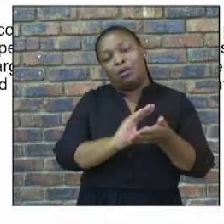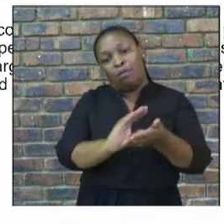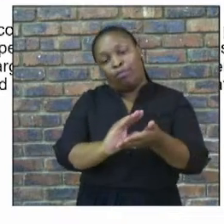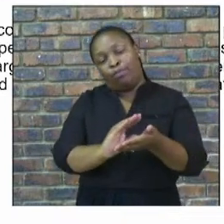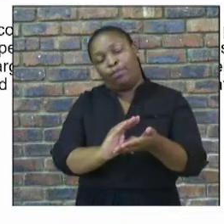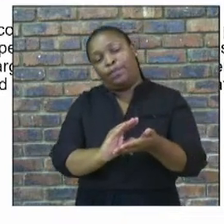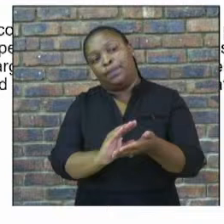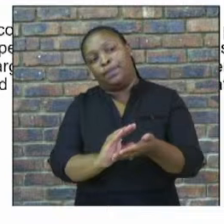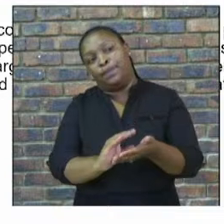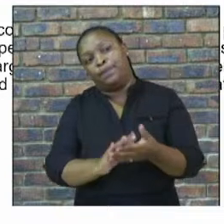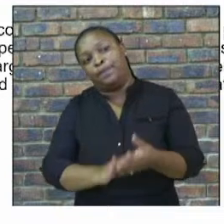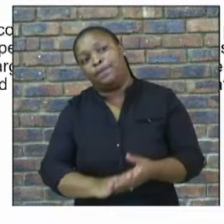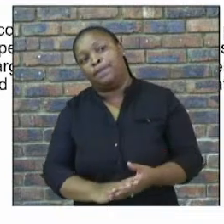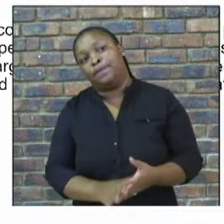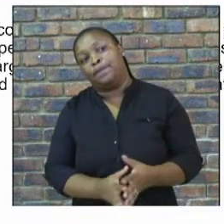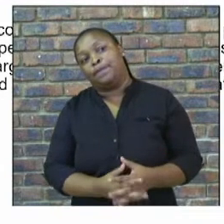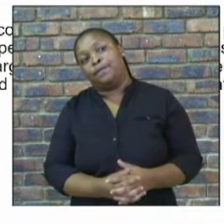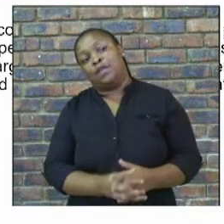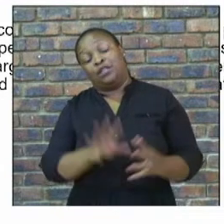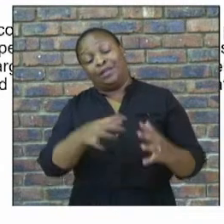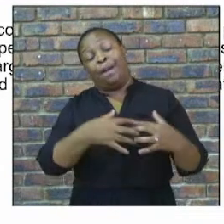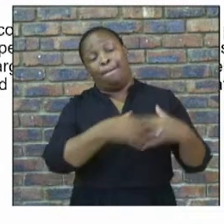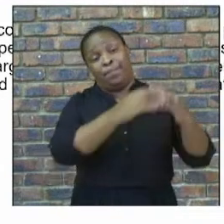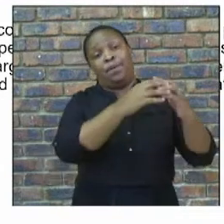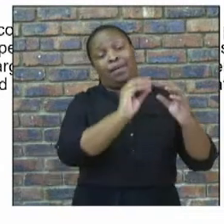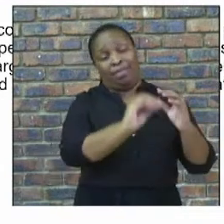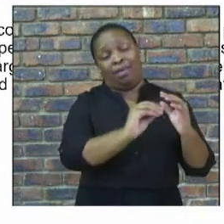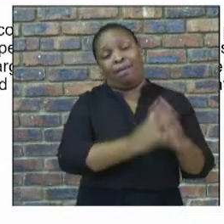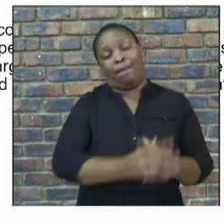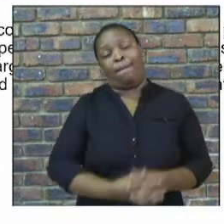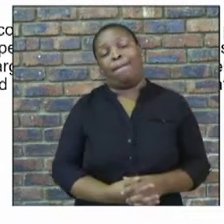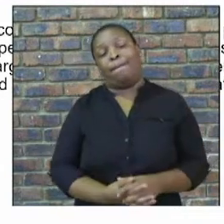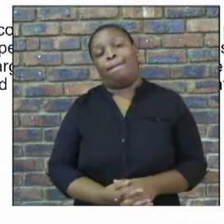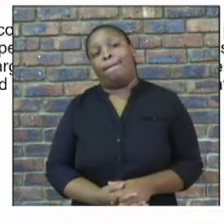of establishing additional provincial structures, maybe